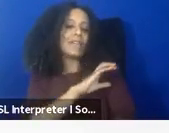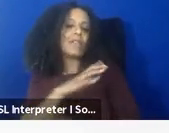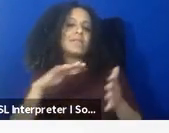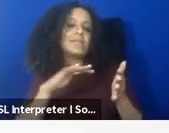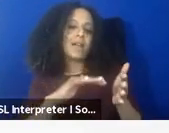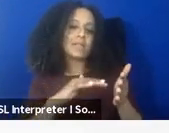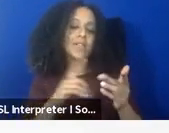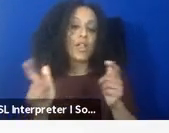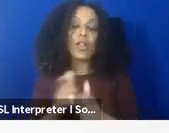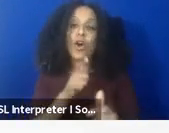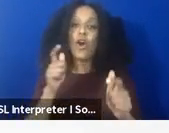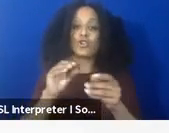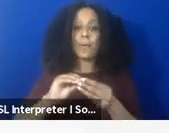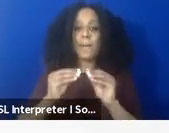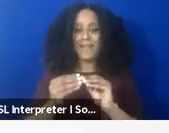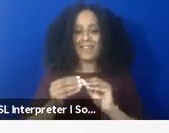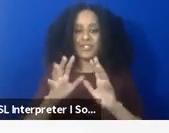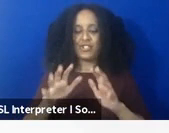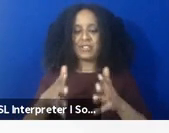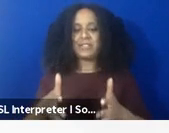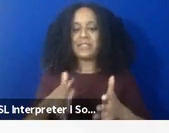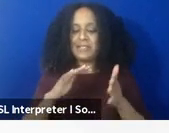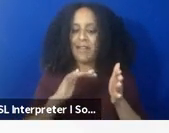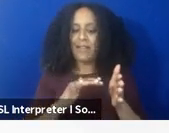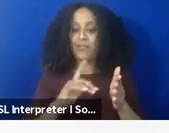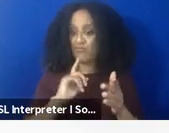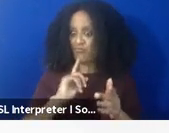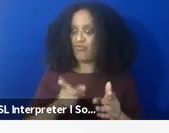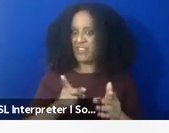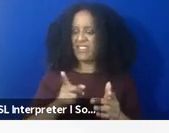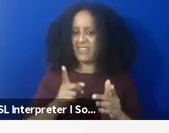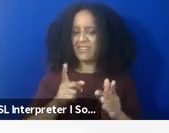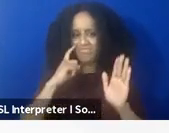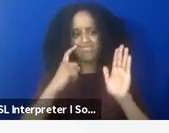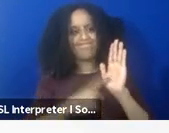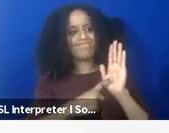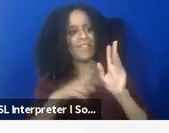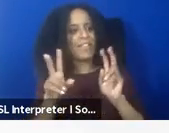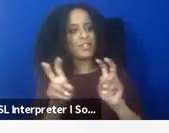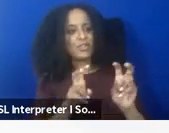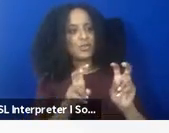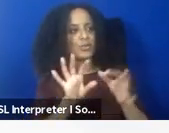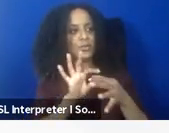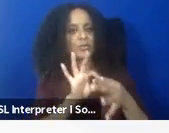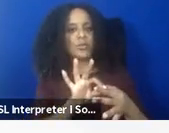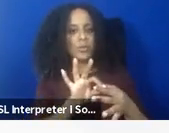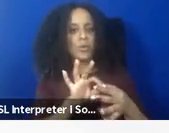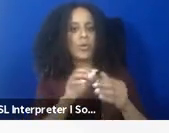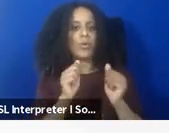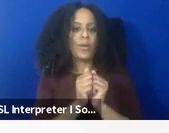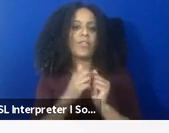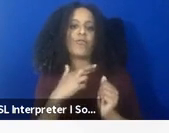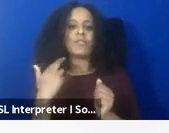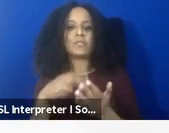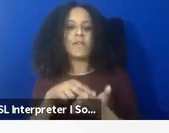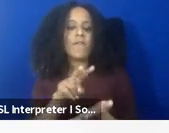of the large population-based epi studies that really raise the issue of diabetes, vestibular loss, and risk of falls.